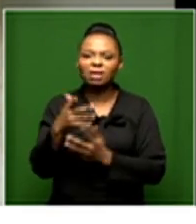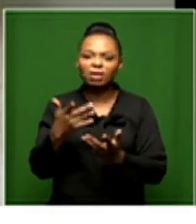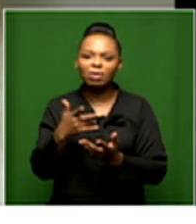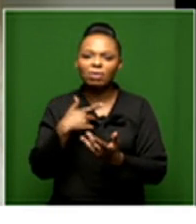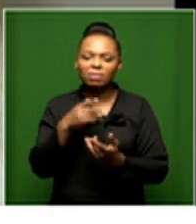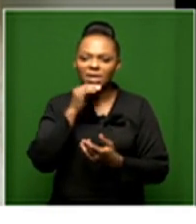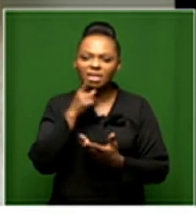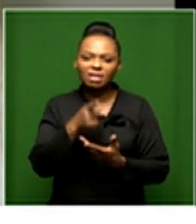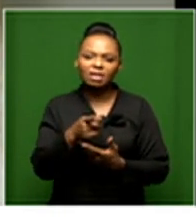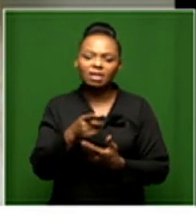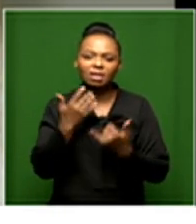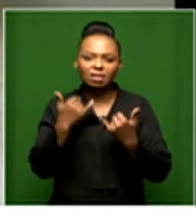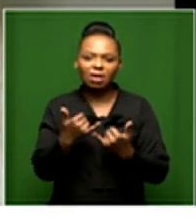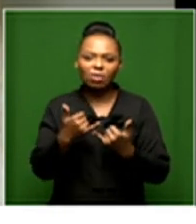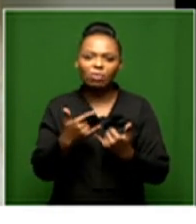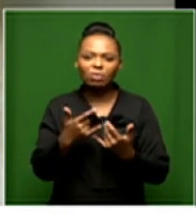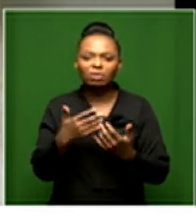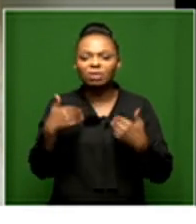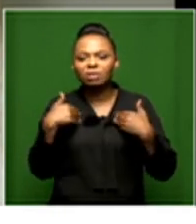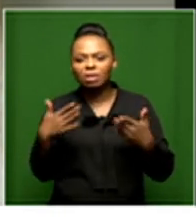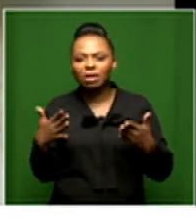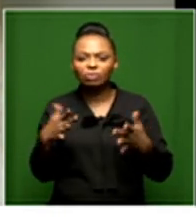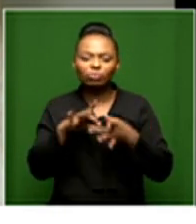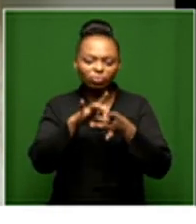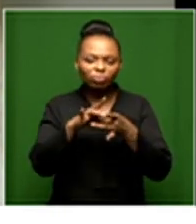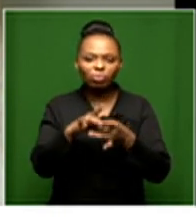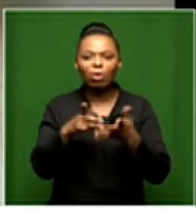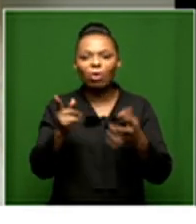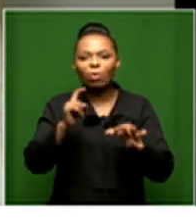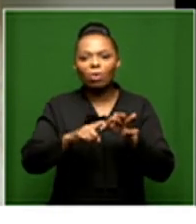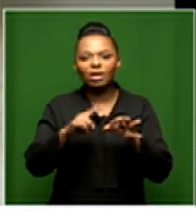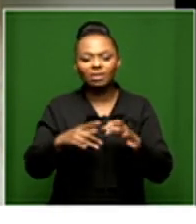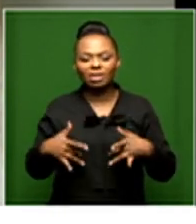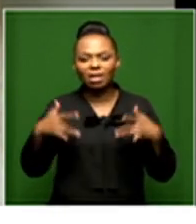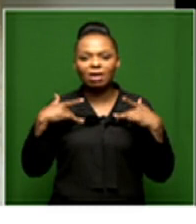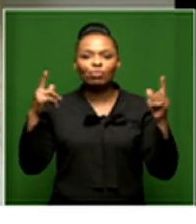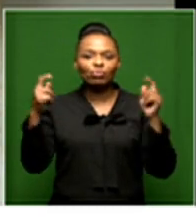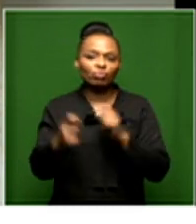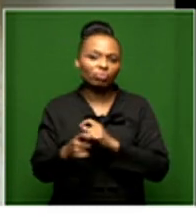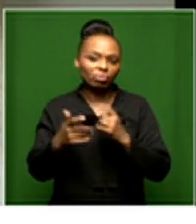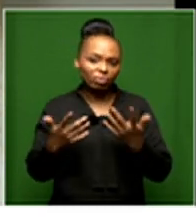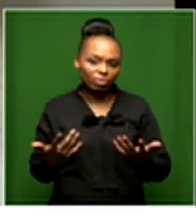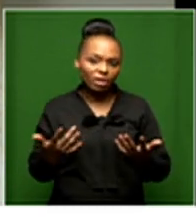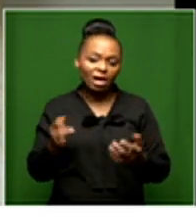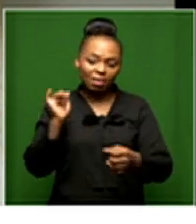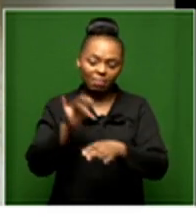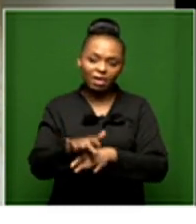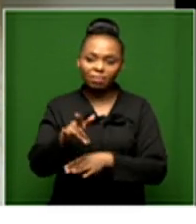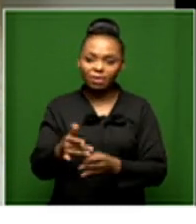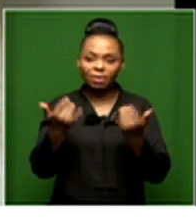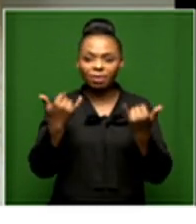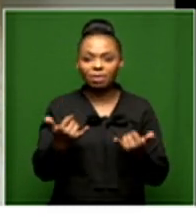create and exercise a better quality of life. With the pandemic that was on our